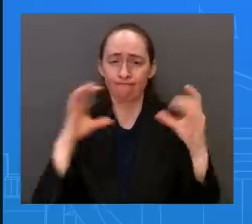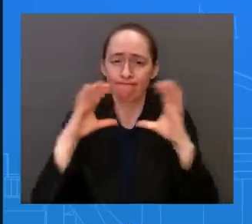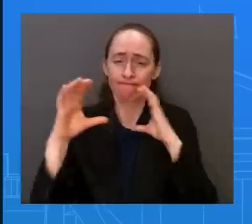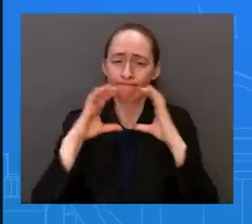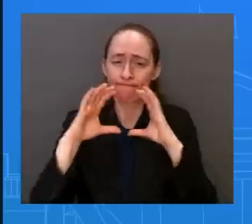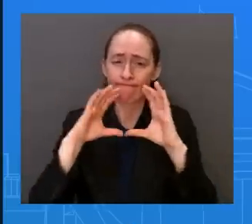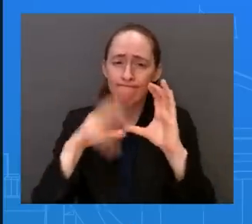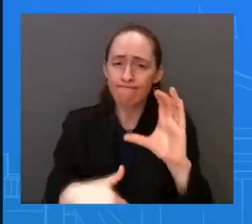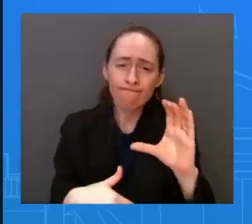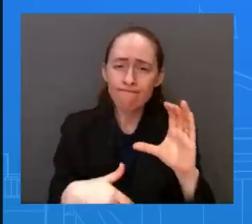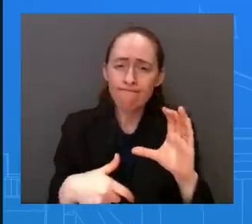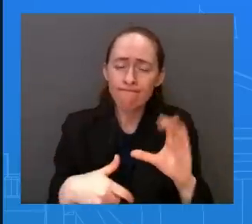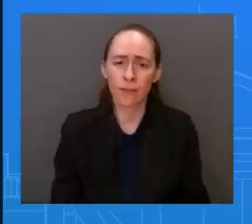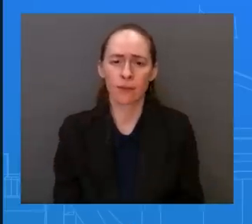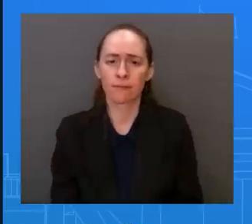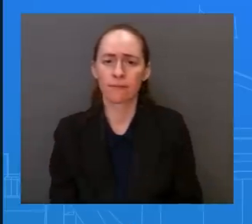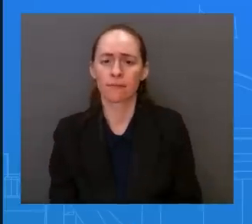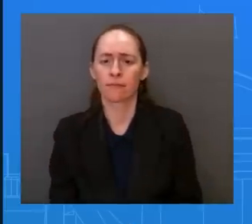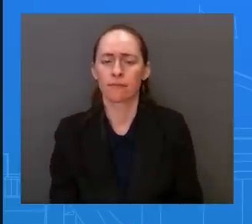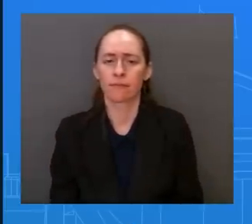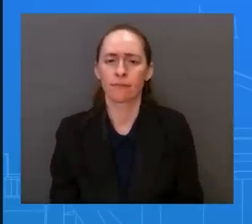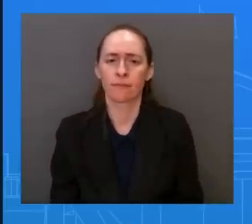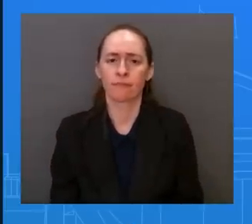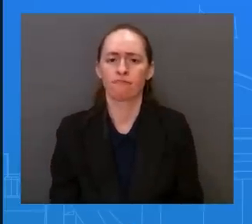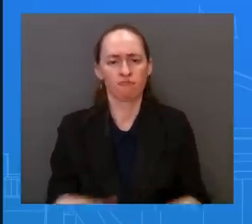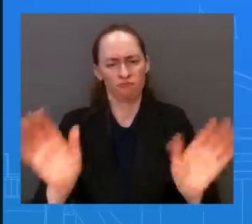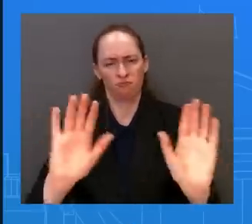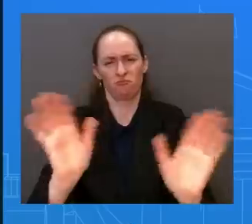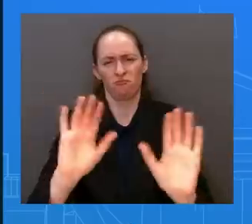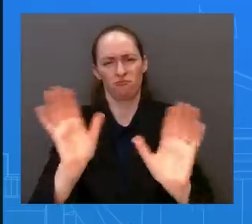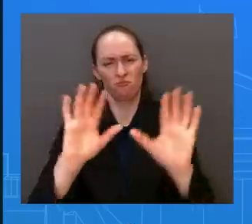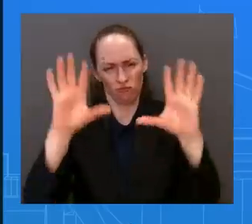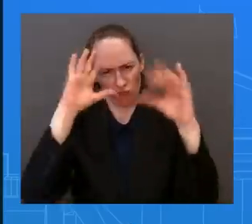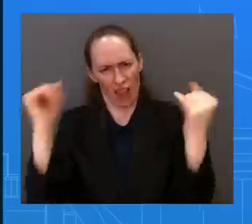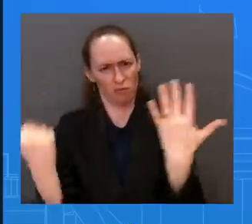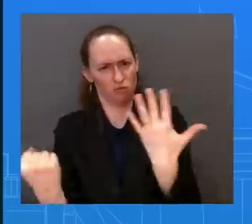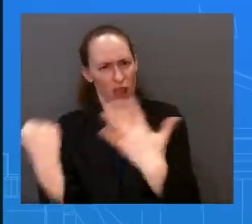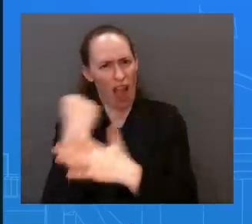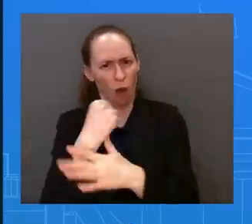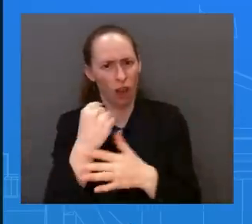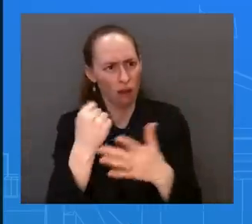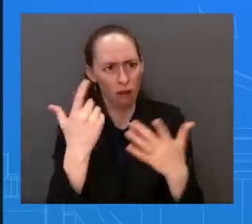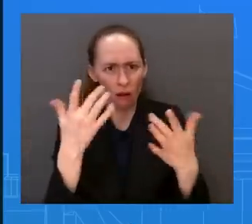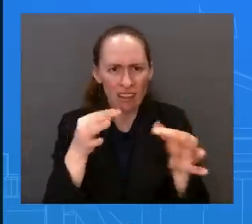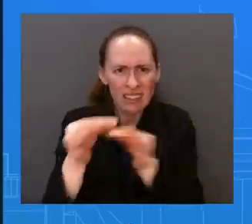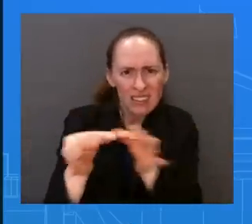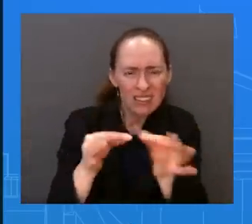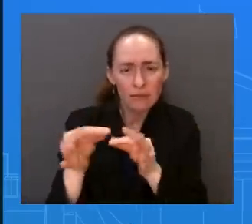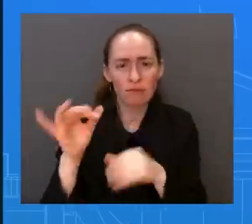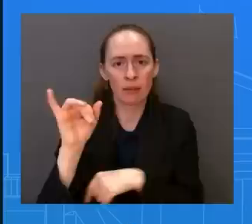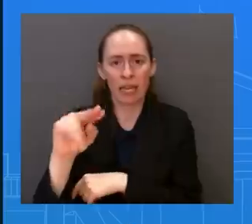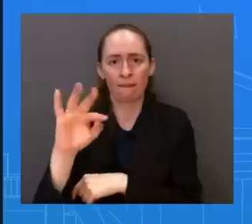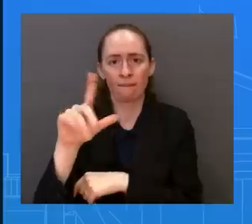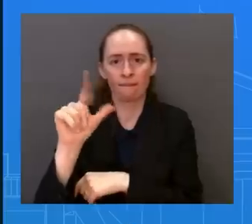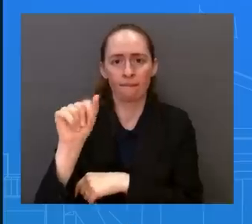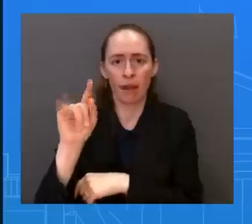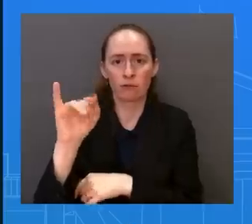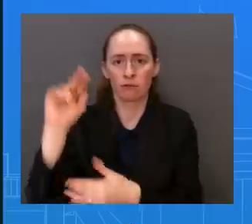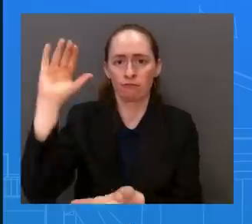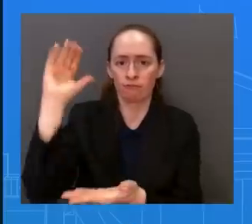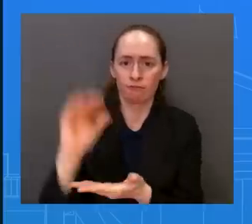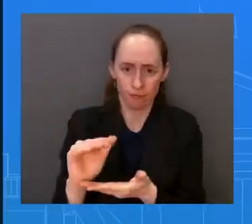president that prioritized working with Congress to pass a bill called the Inflation Reduction Act, which, as we talked about before,